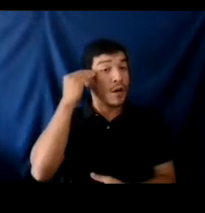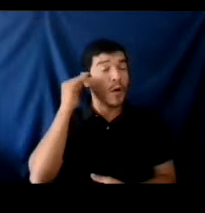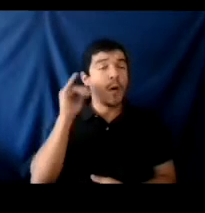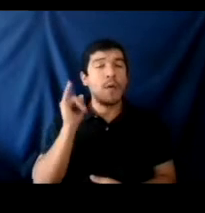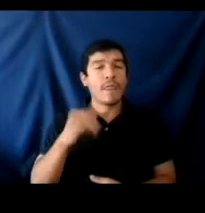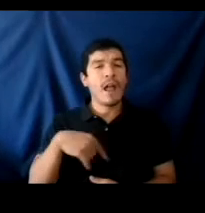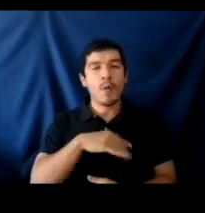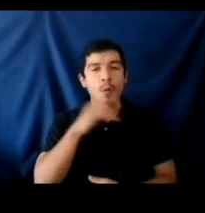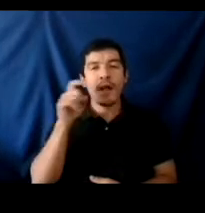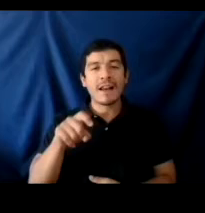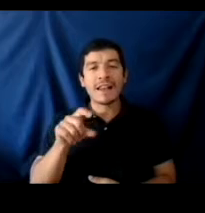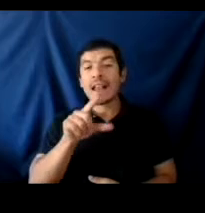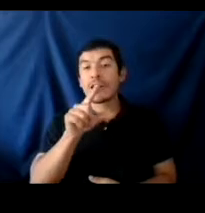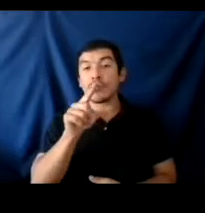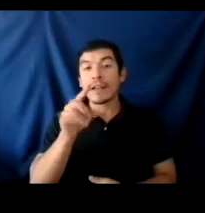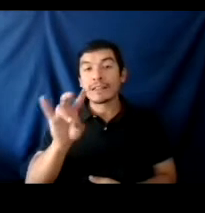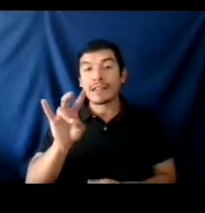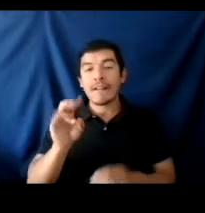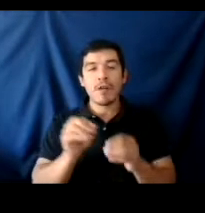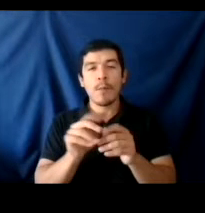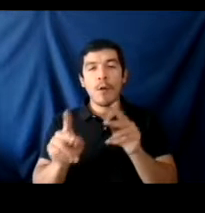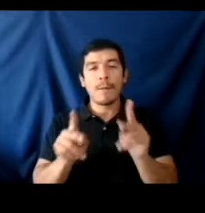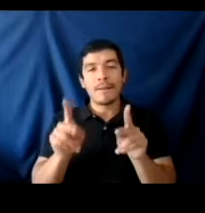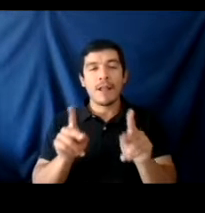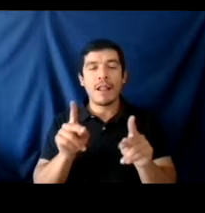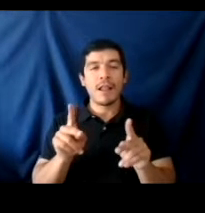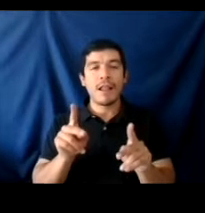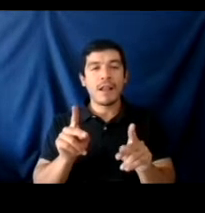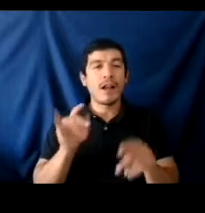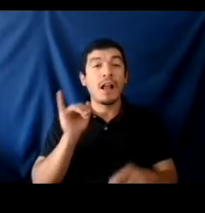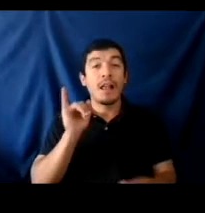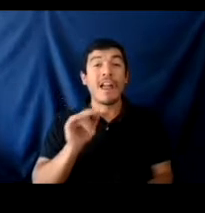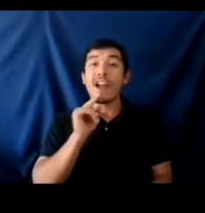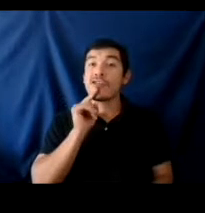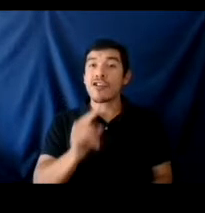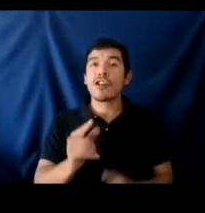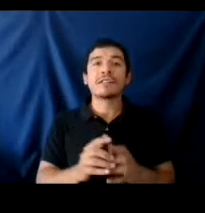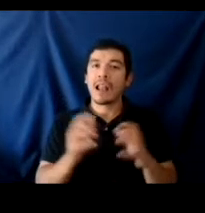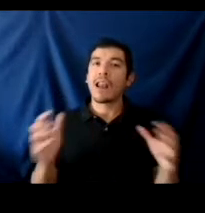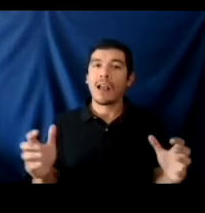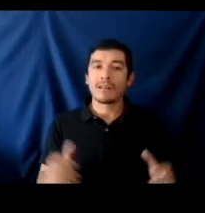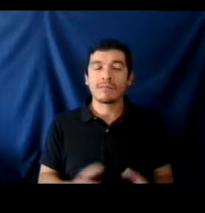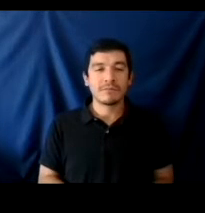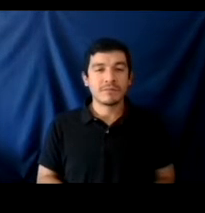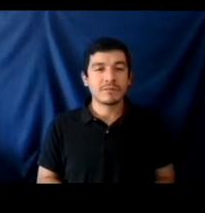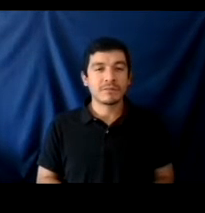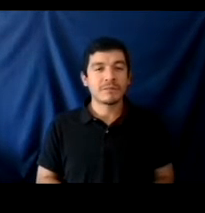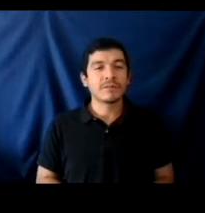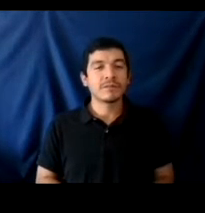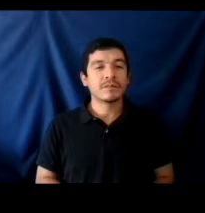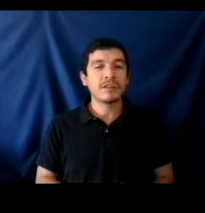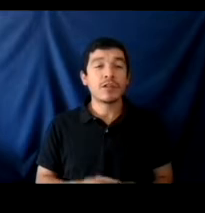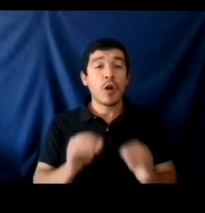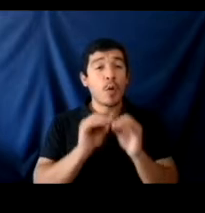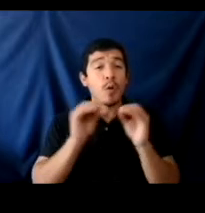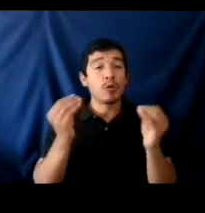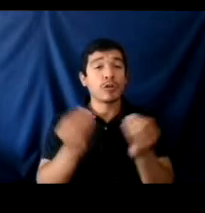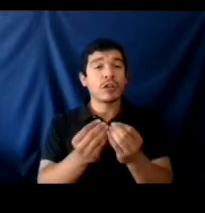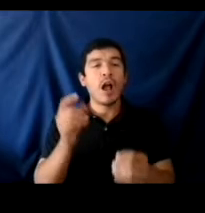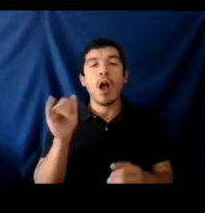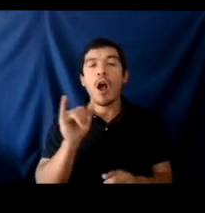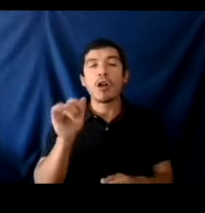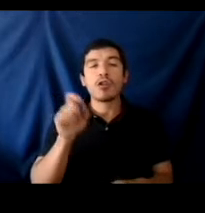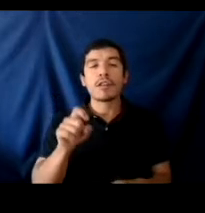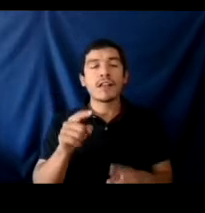need 27 more people, which surely is quite a lot. And so the organization also needs